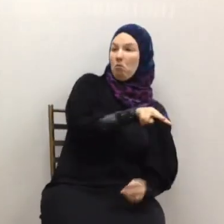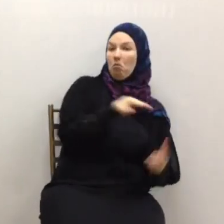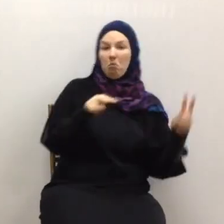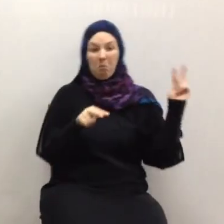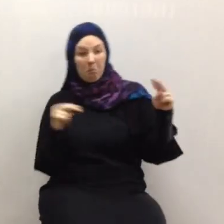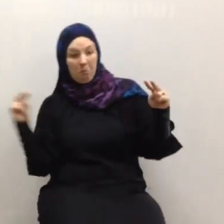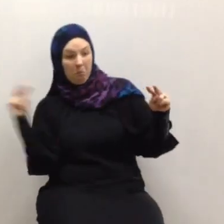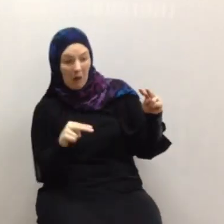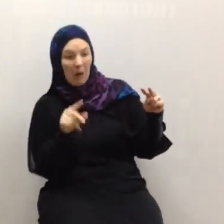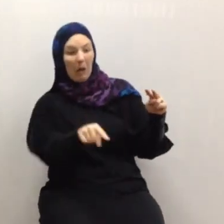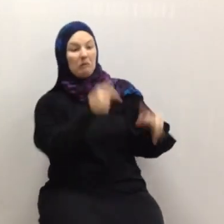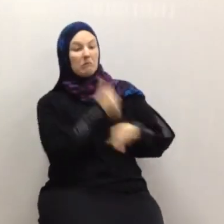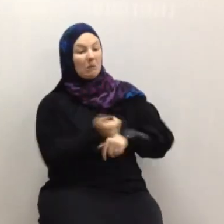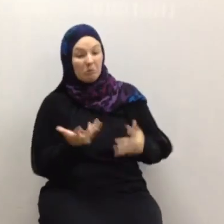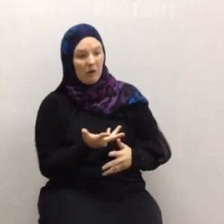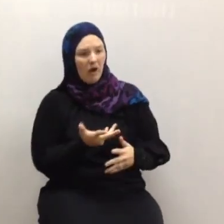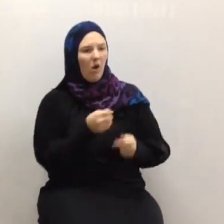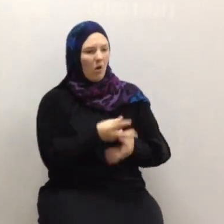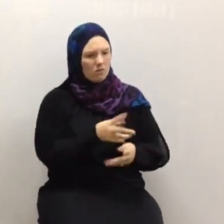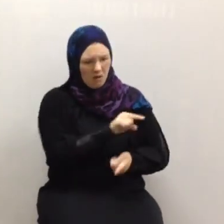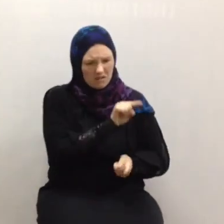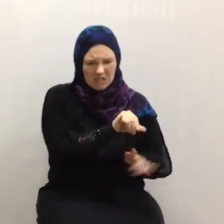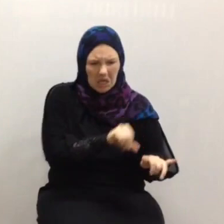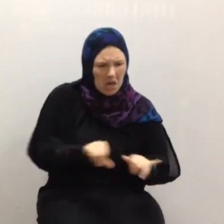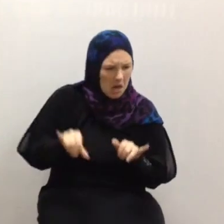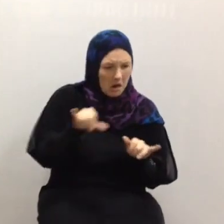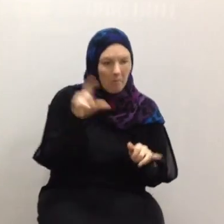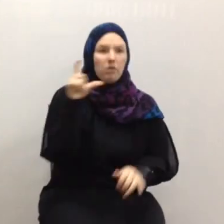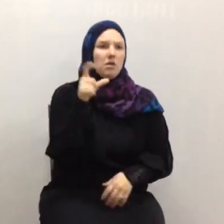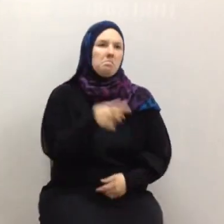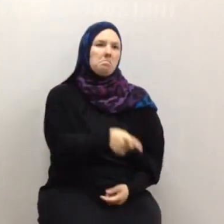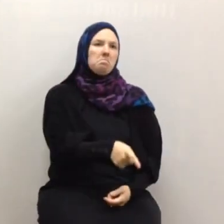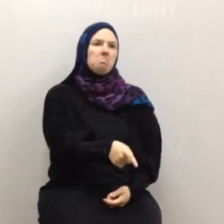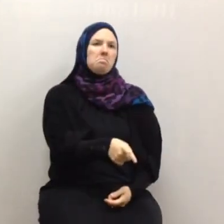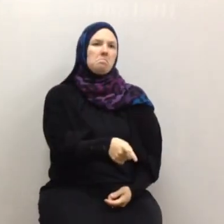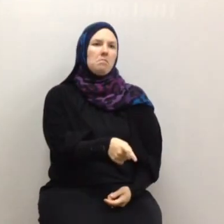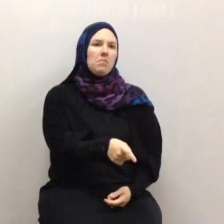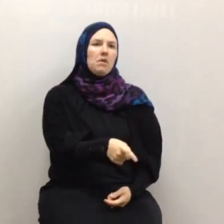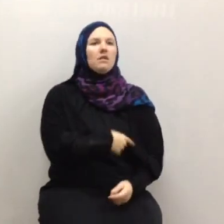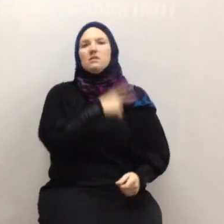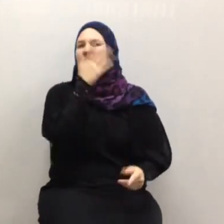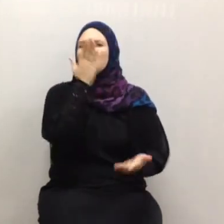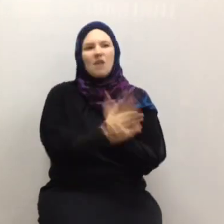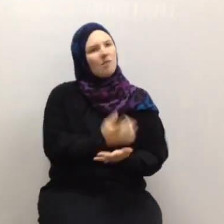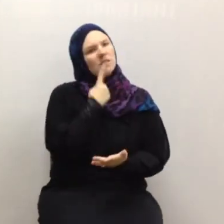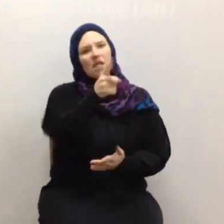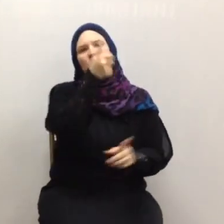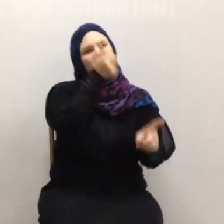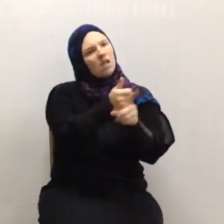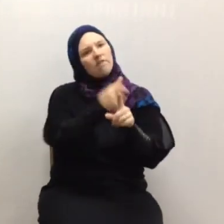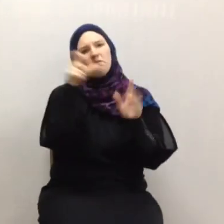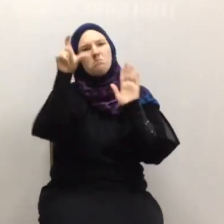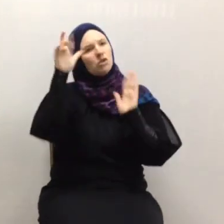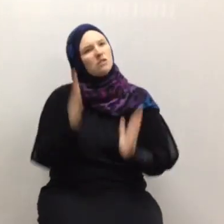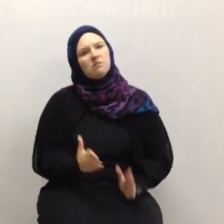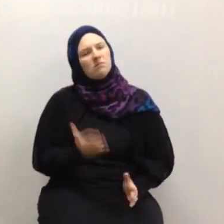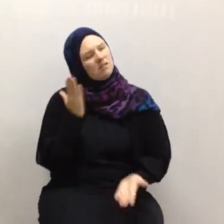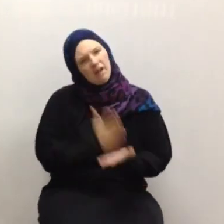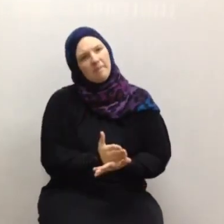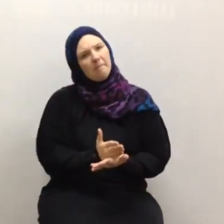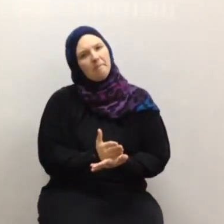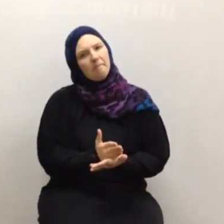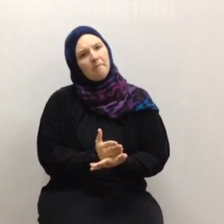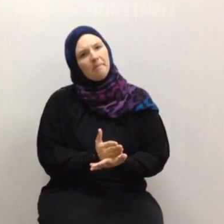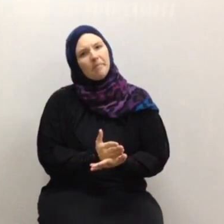So we either stop claiming that we are Muslims, stop claiming that we are living as Muslims, so that